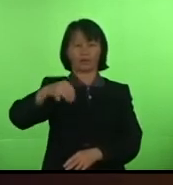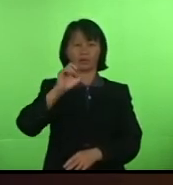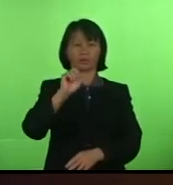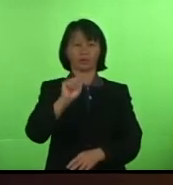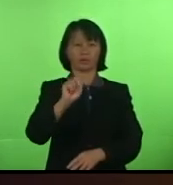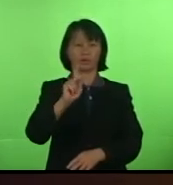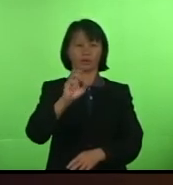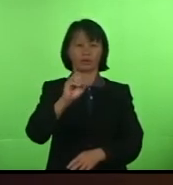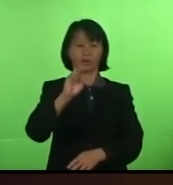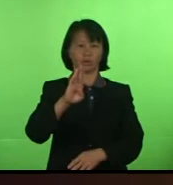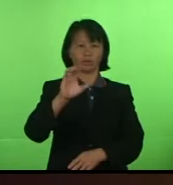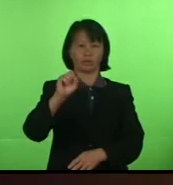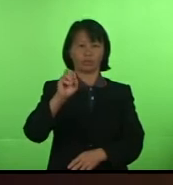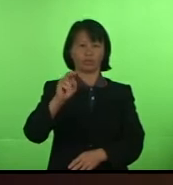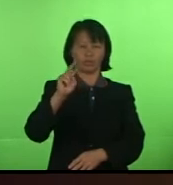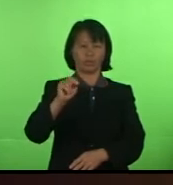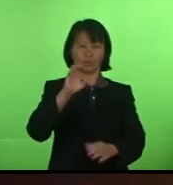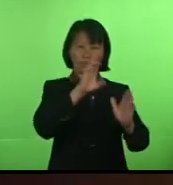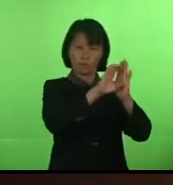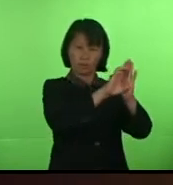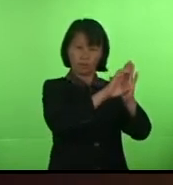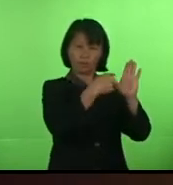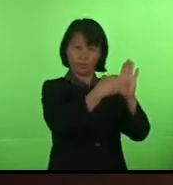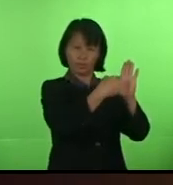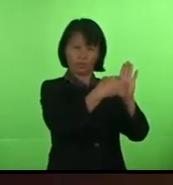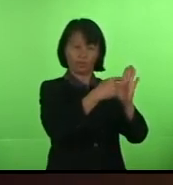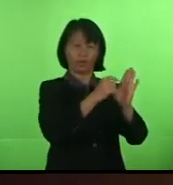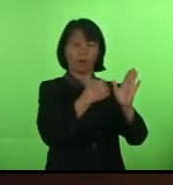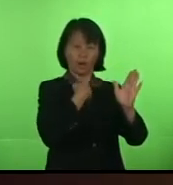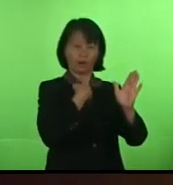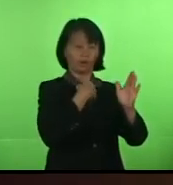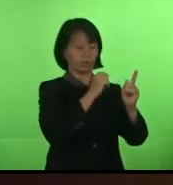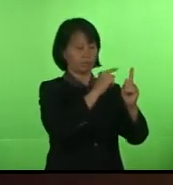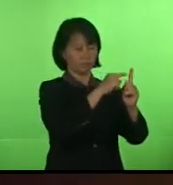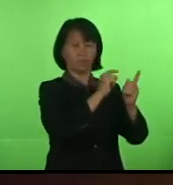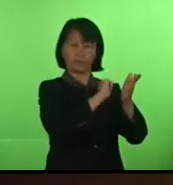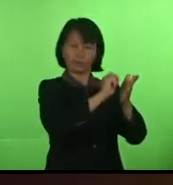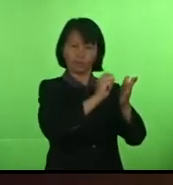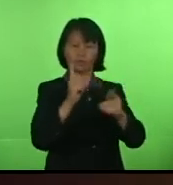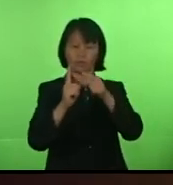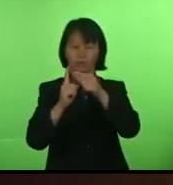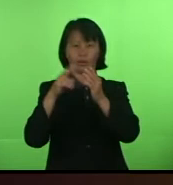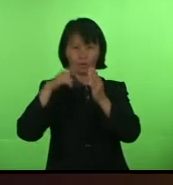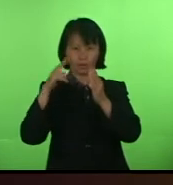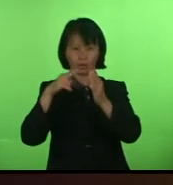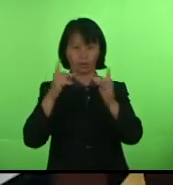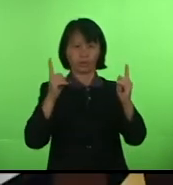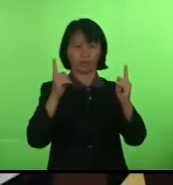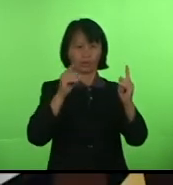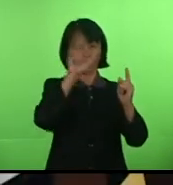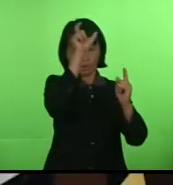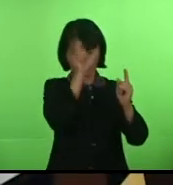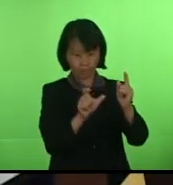shows the writer, the reader, and has a few elements here: context, contact, code,